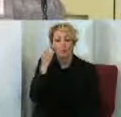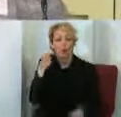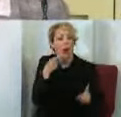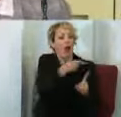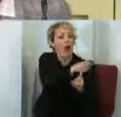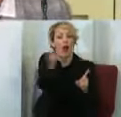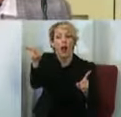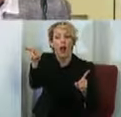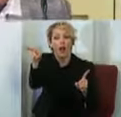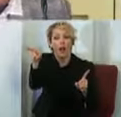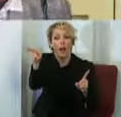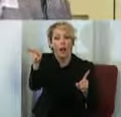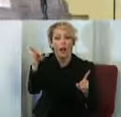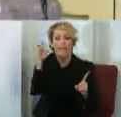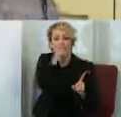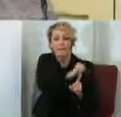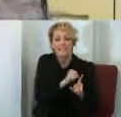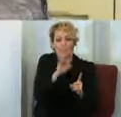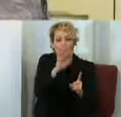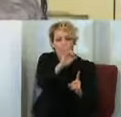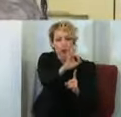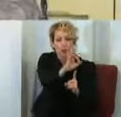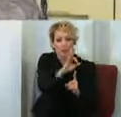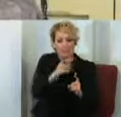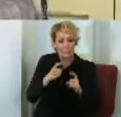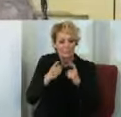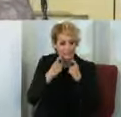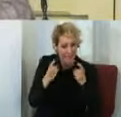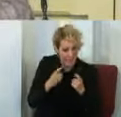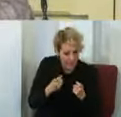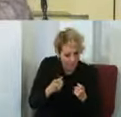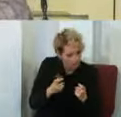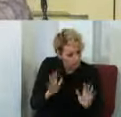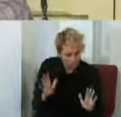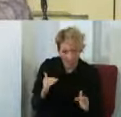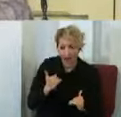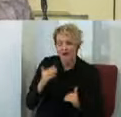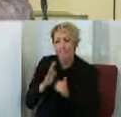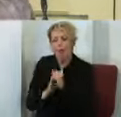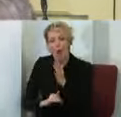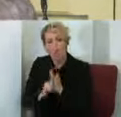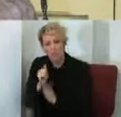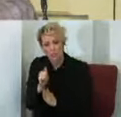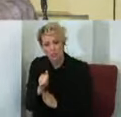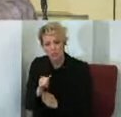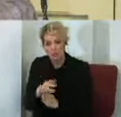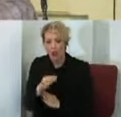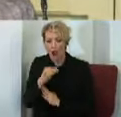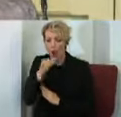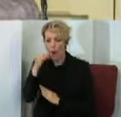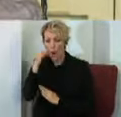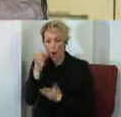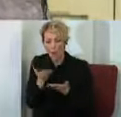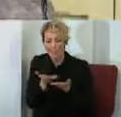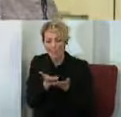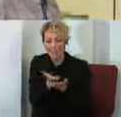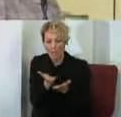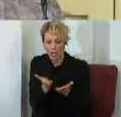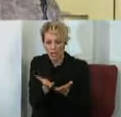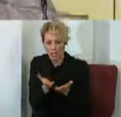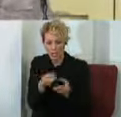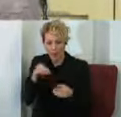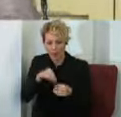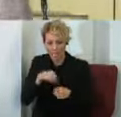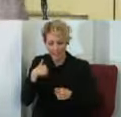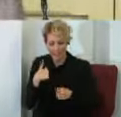that there is comfort and there is home right here in me, and right here in you.